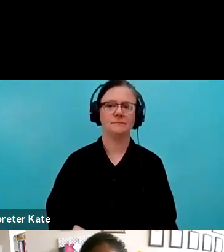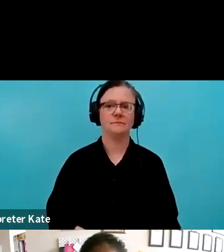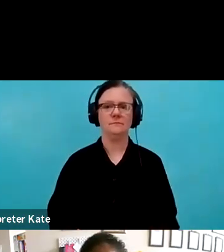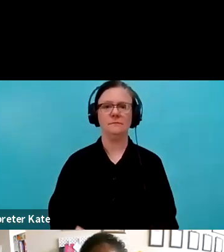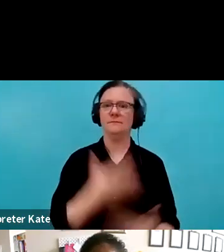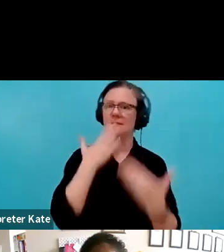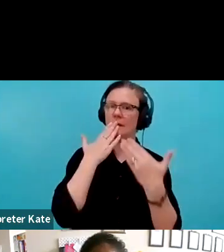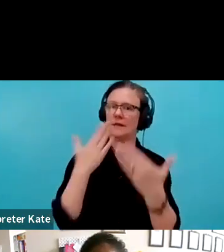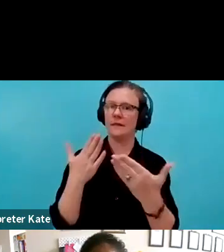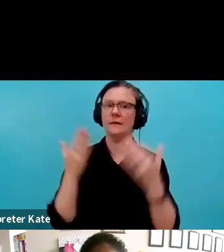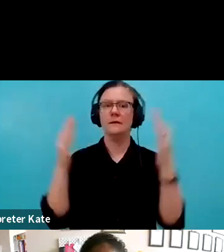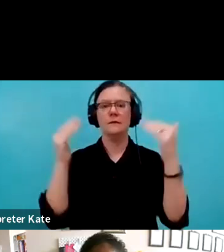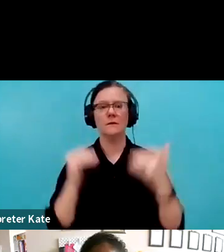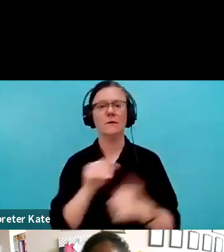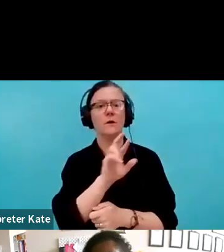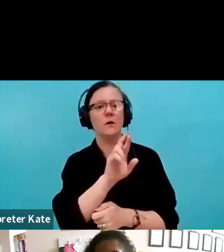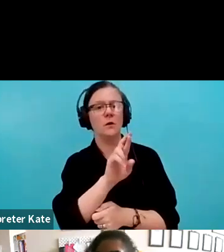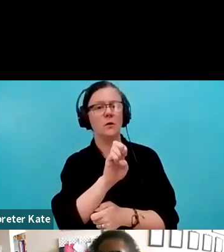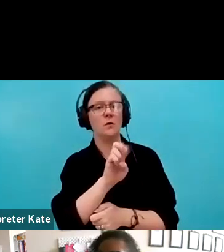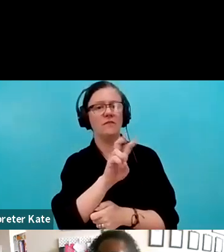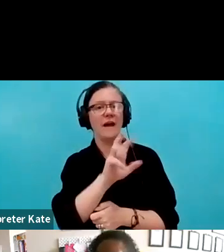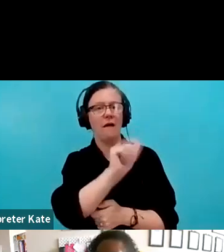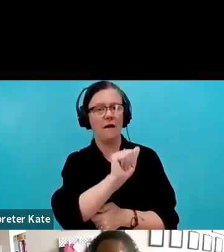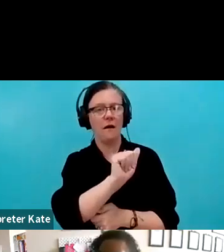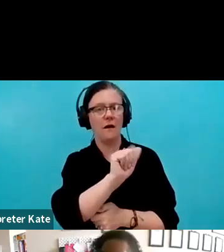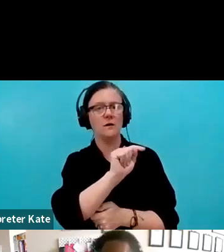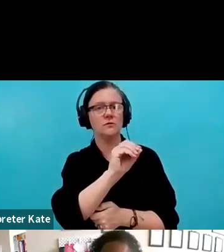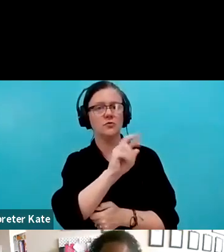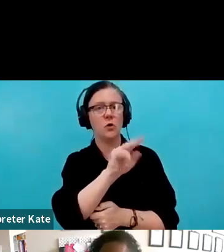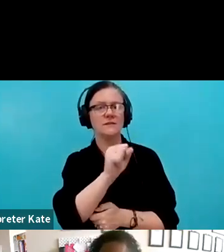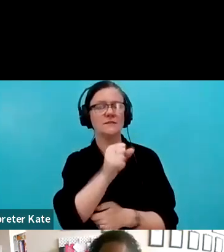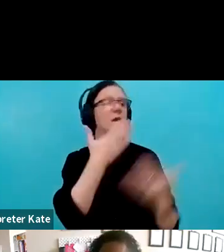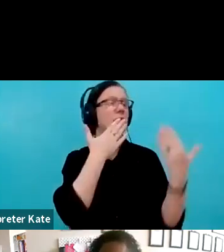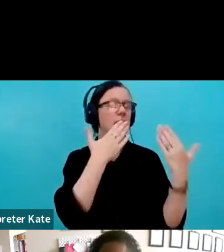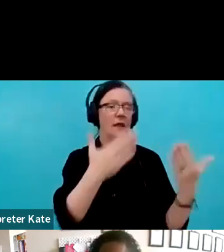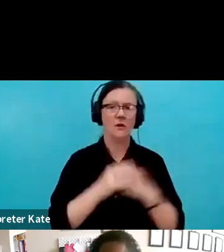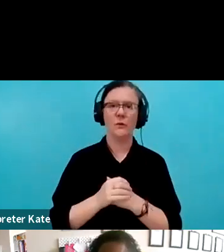Thank you. Reveca, why don't you go next? Thank you.